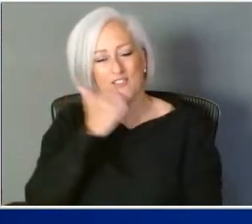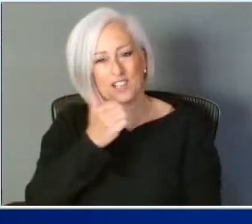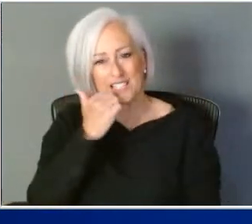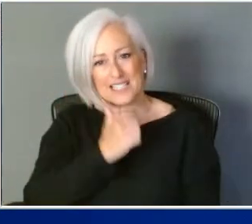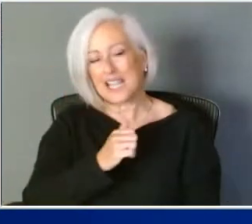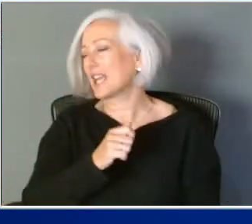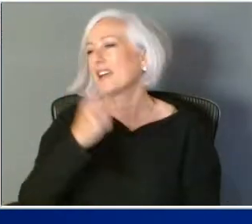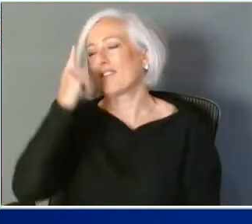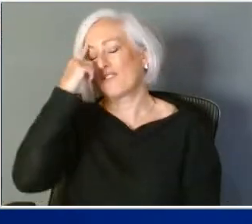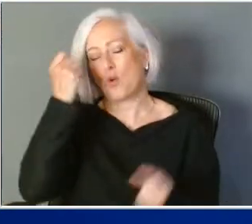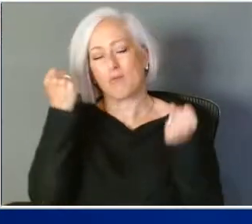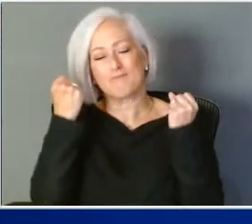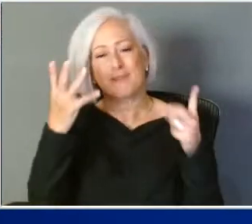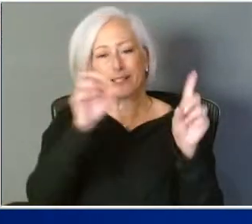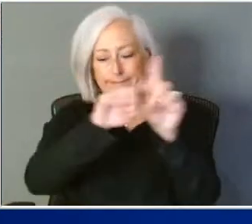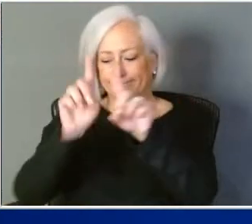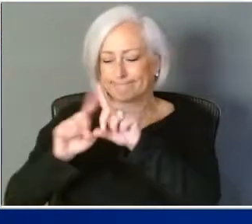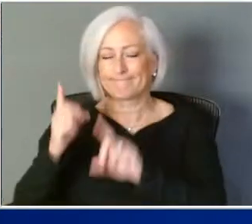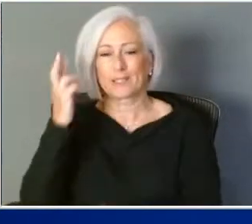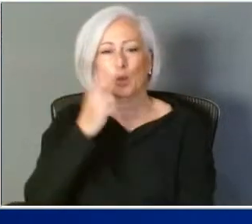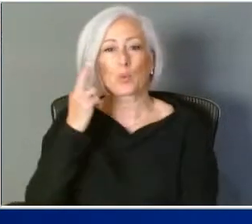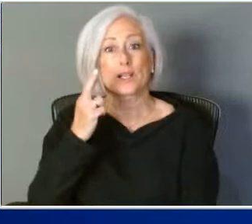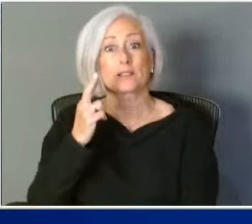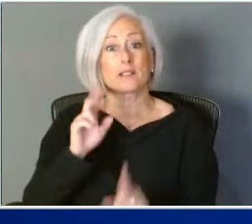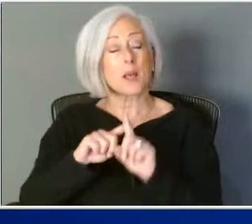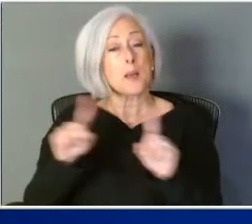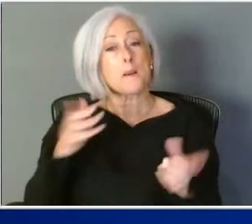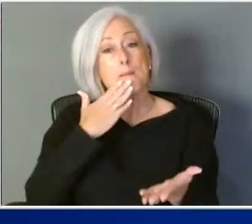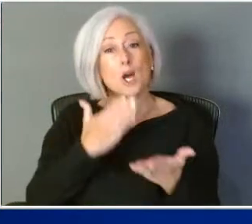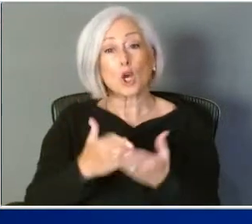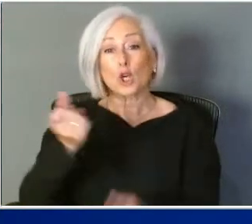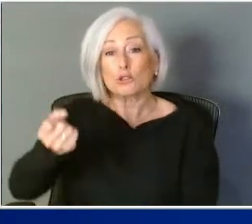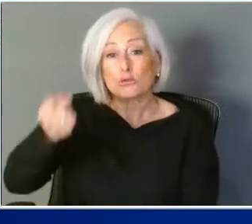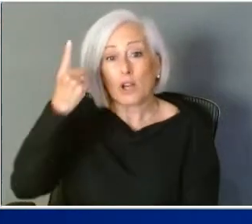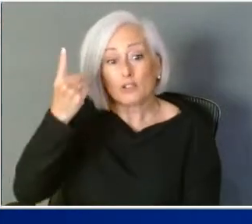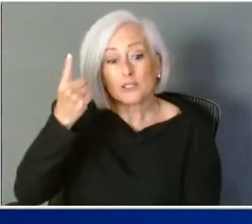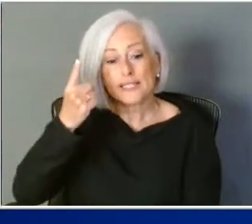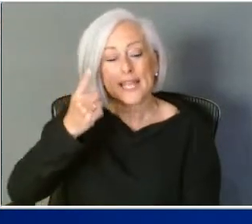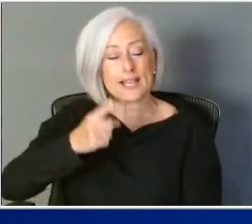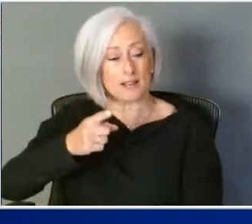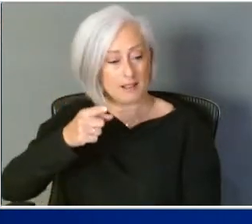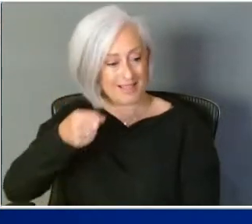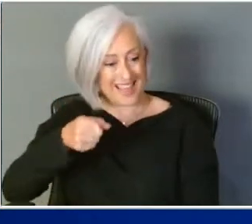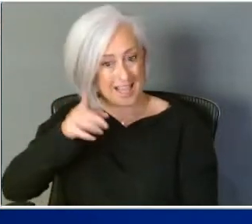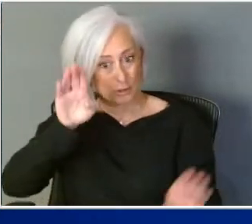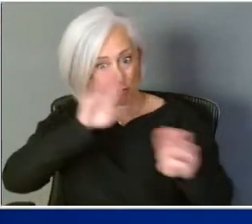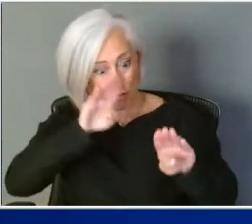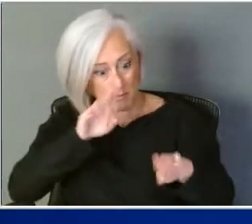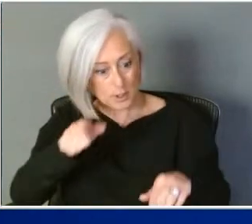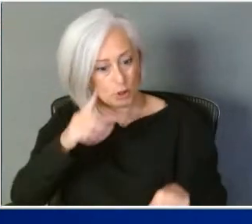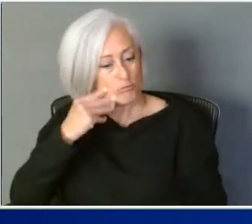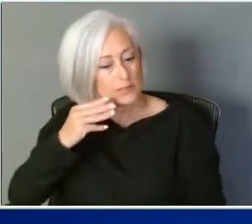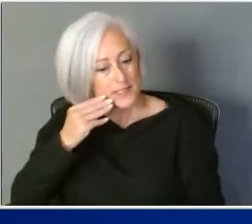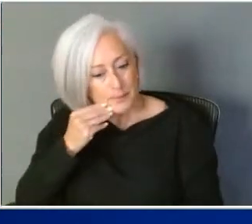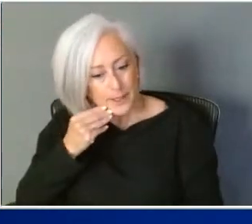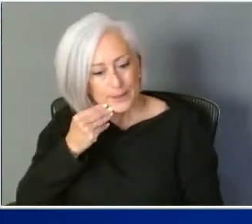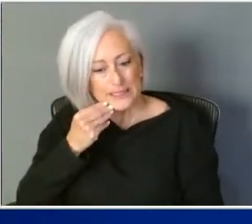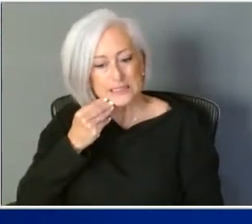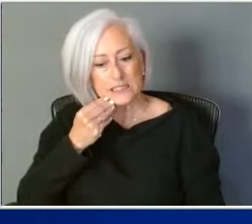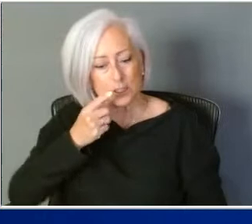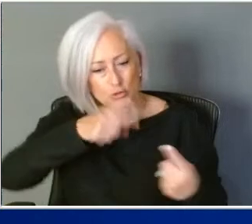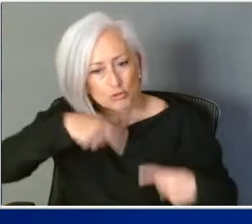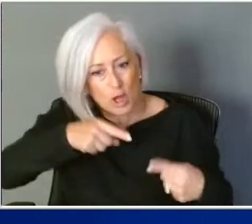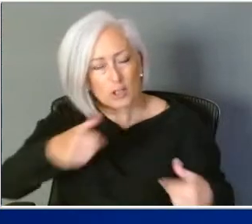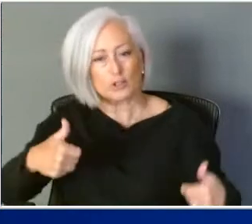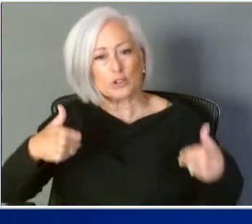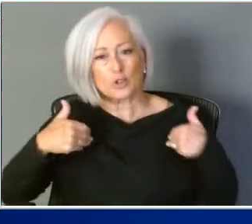reasons, but I think it is good to understand those troubles that you're having, those pitfalls, and really try to seek help if you can, because there are